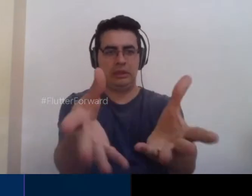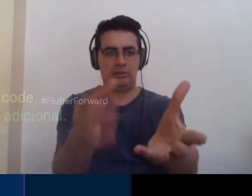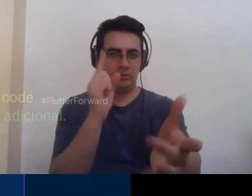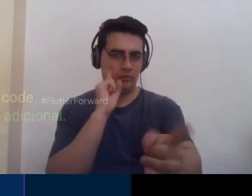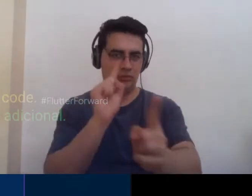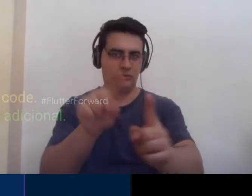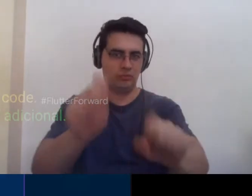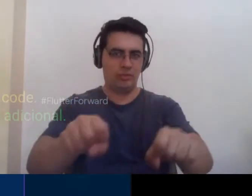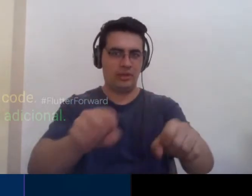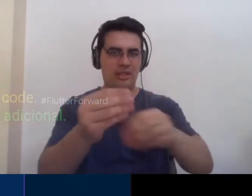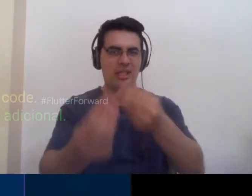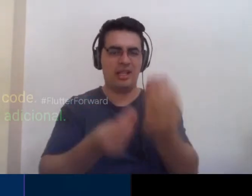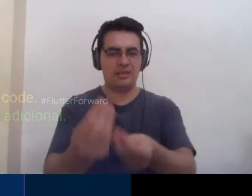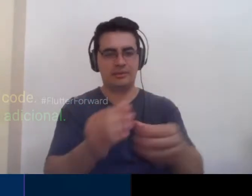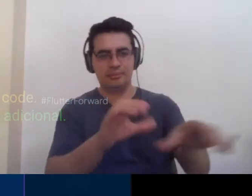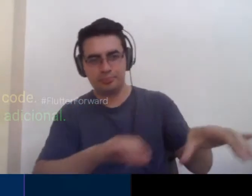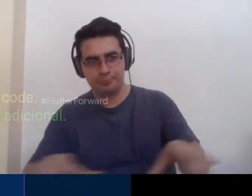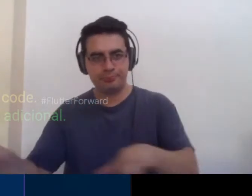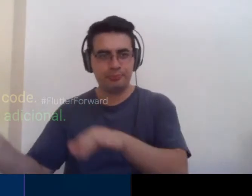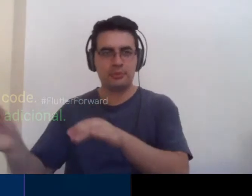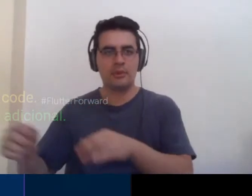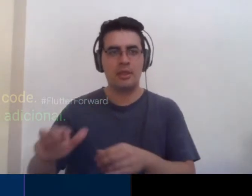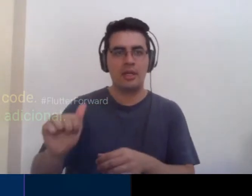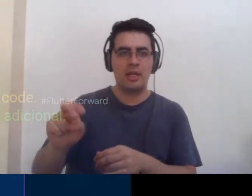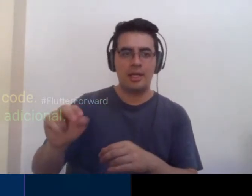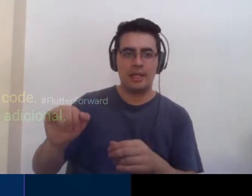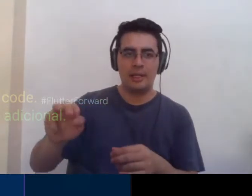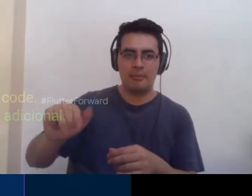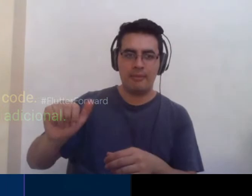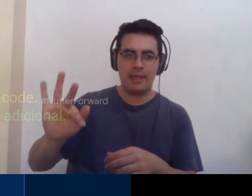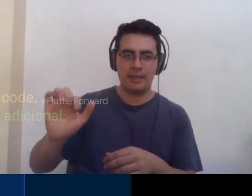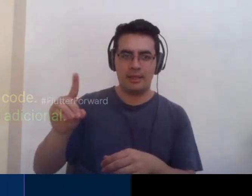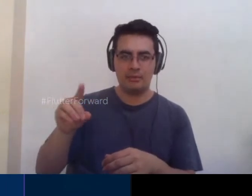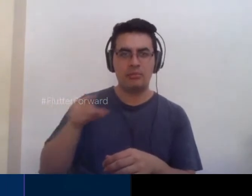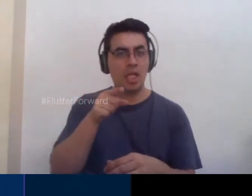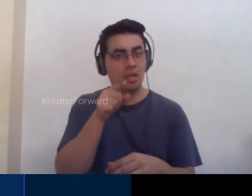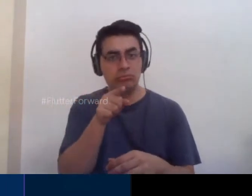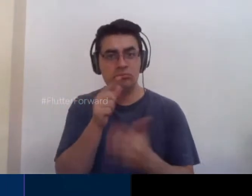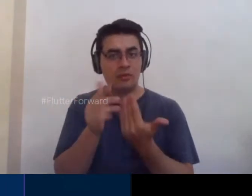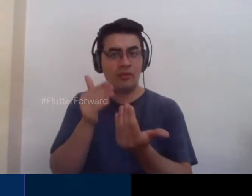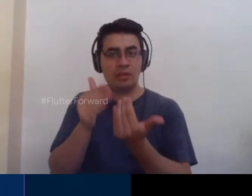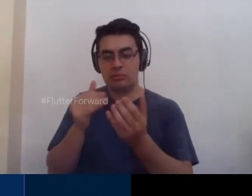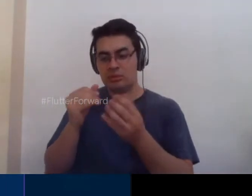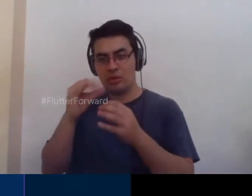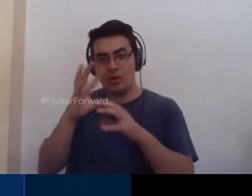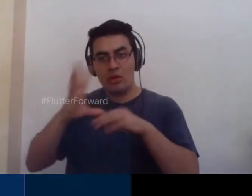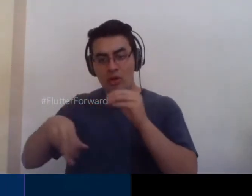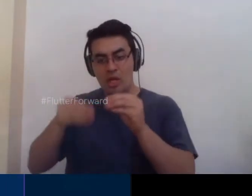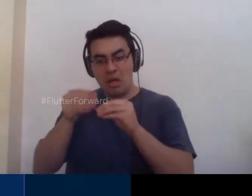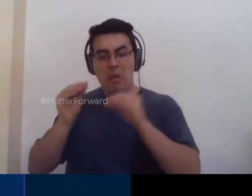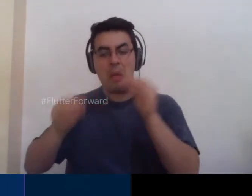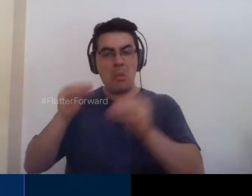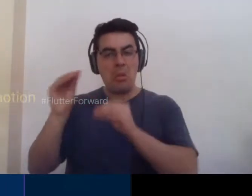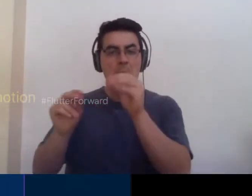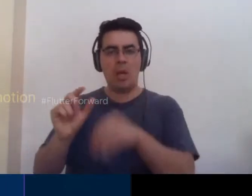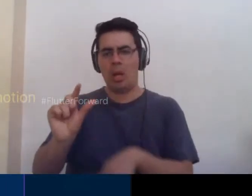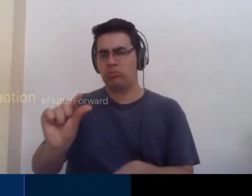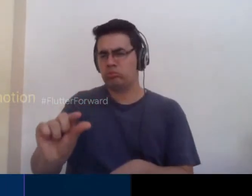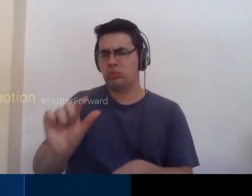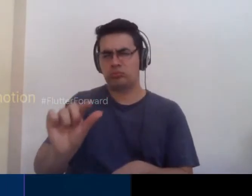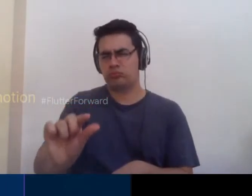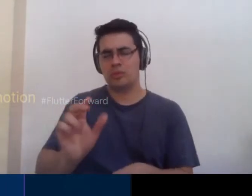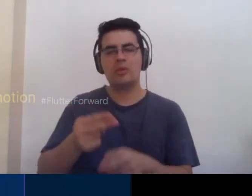widgets ready for motion out of the box with almost no extra code. These are called implicit animations, and